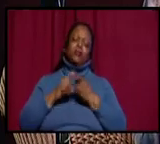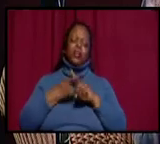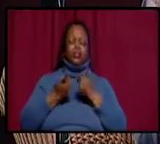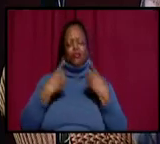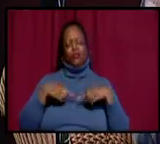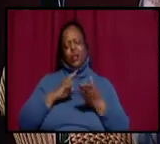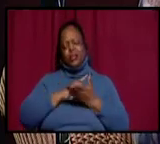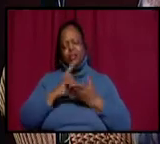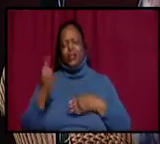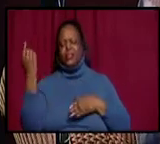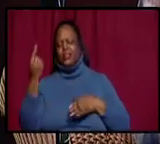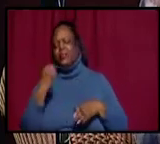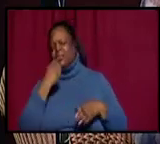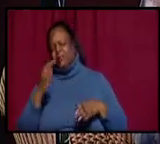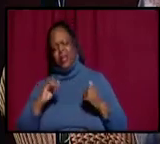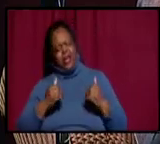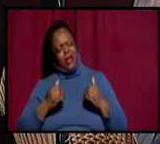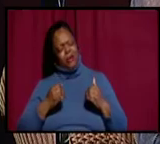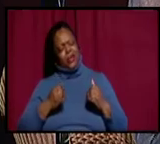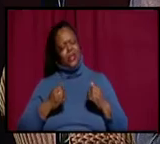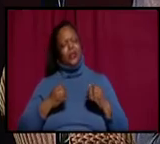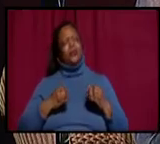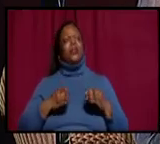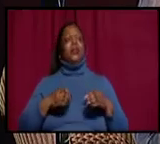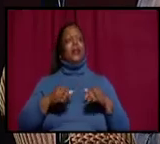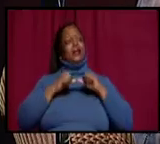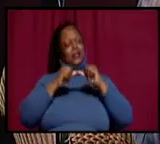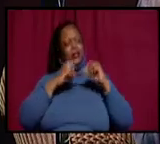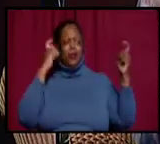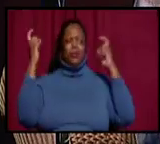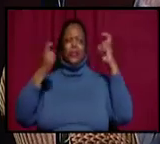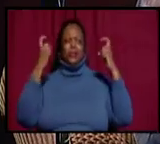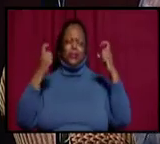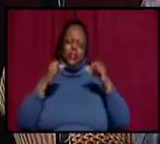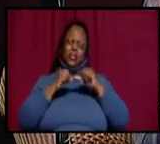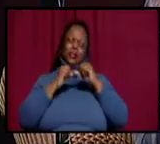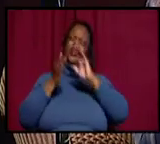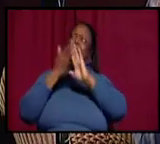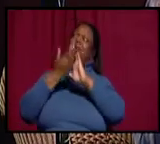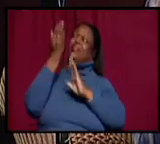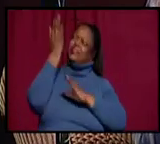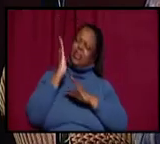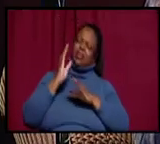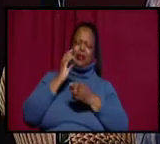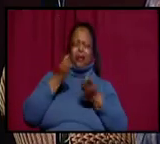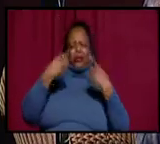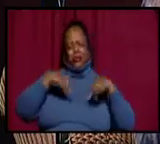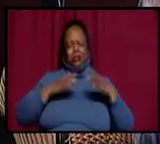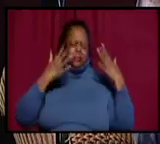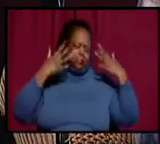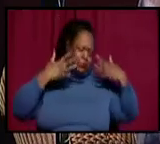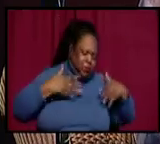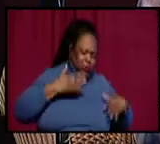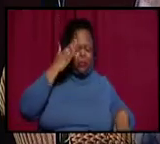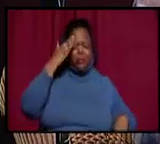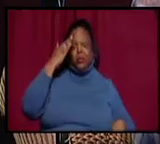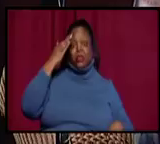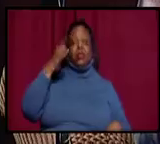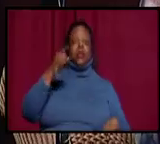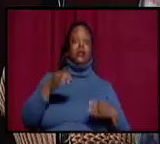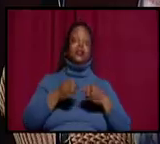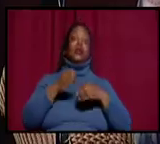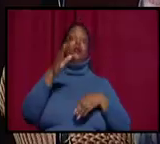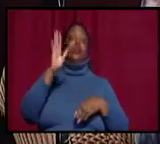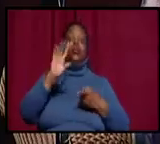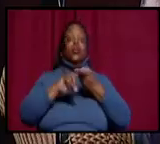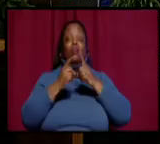week, and somebody said, well, how can you guys still rejoice and still praise God in the midst of sorrow and knowing that you've lost